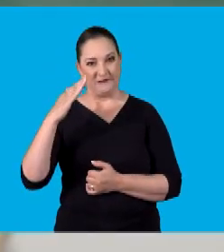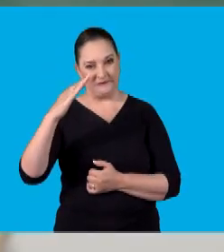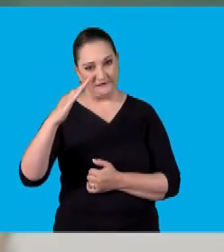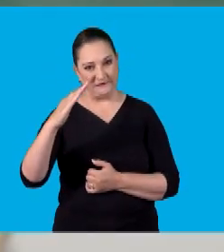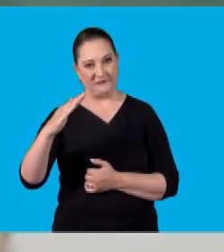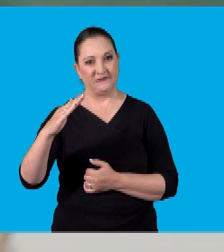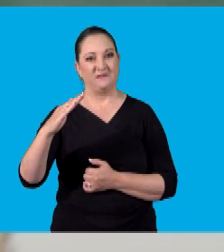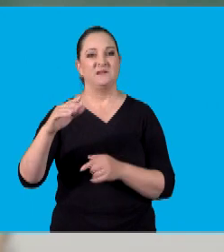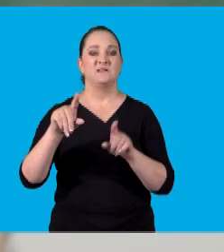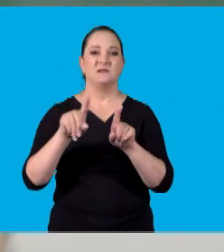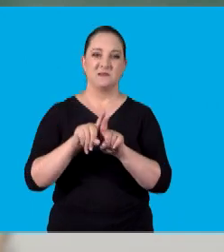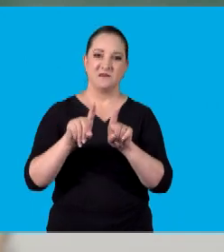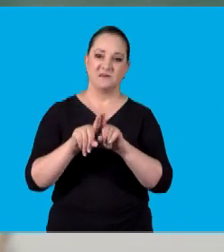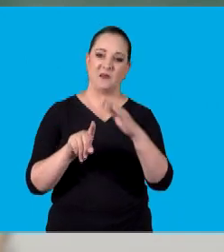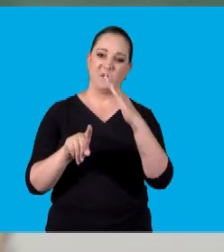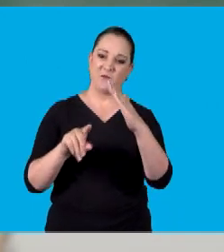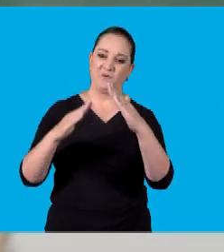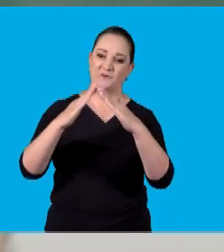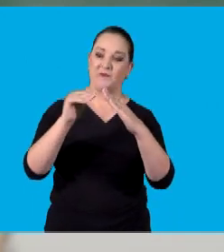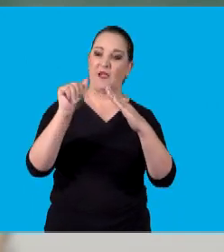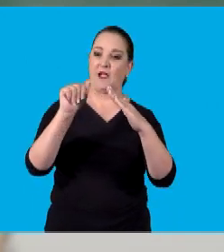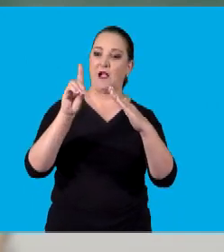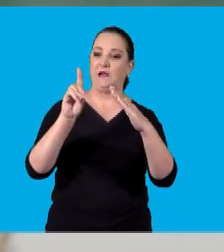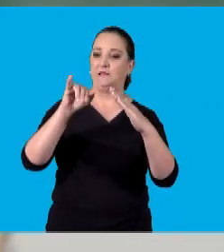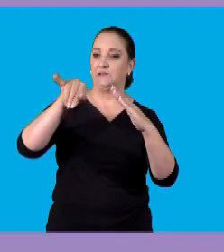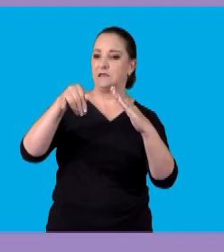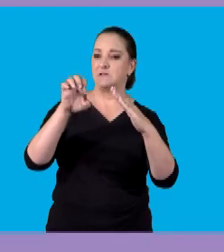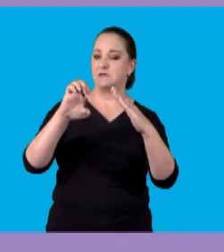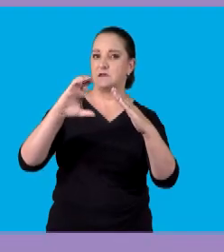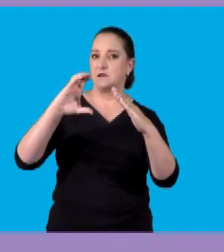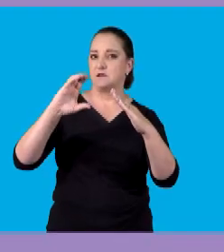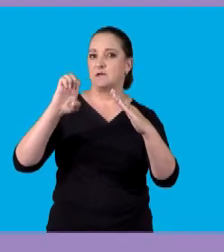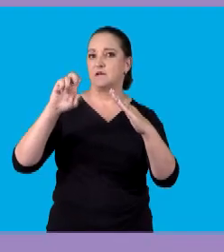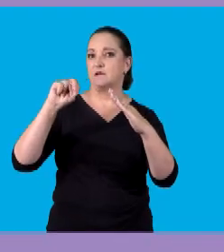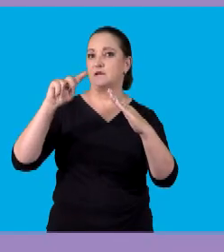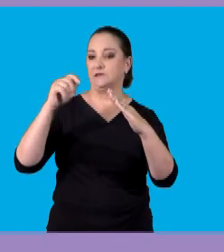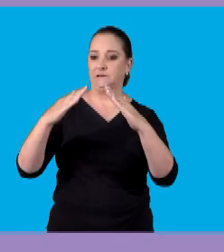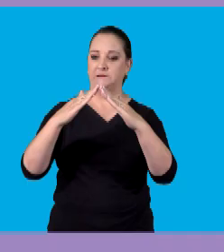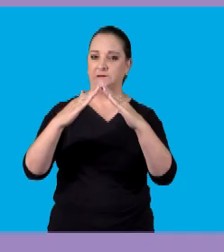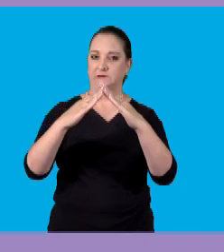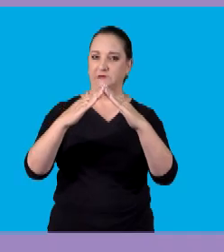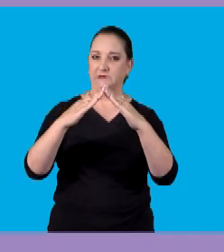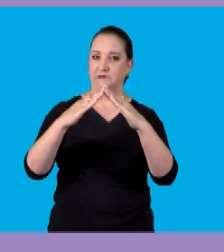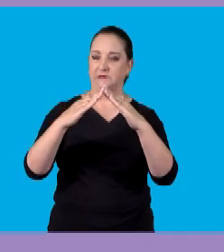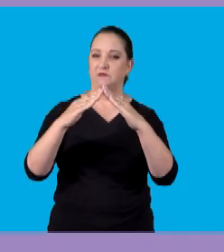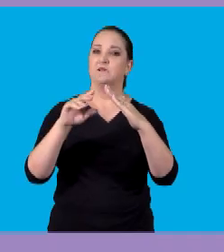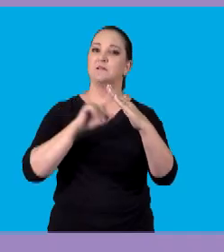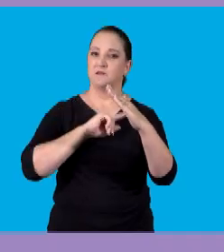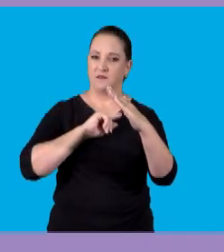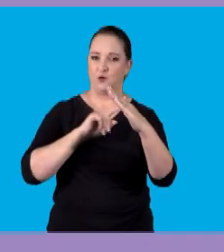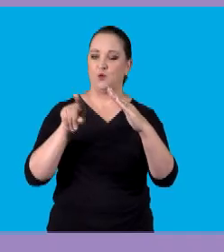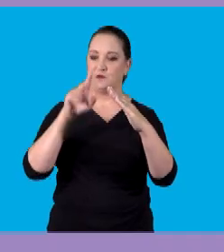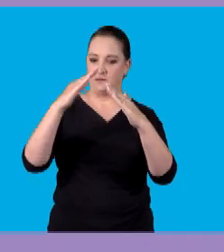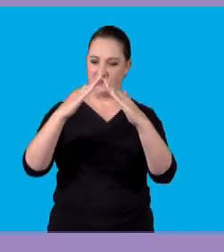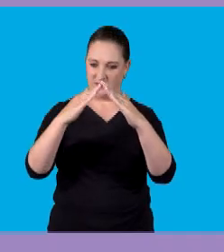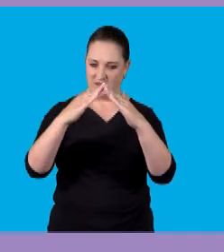see that AB is adjacent to AD, and that is the side that it is equal to.